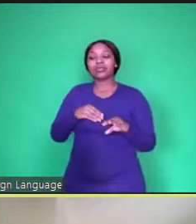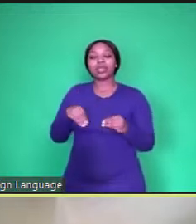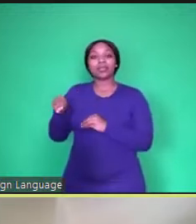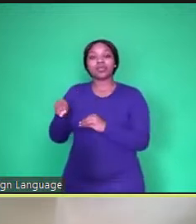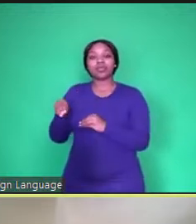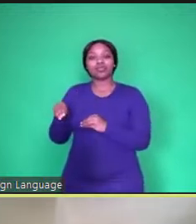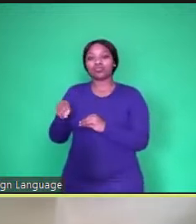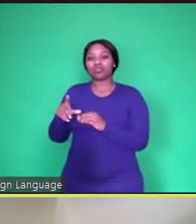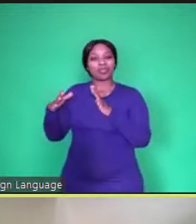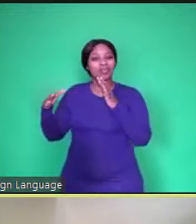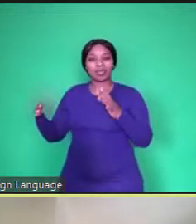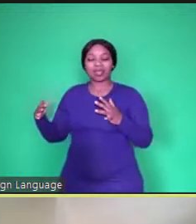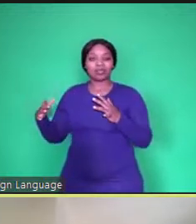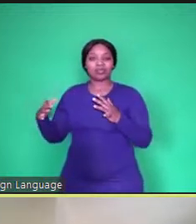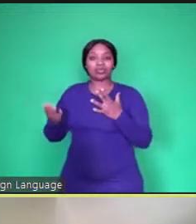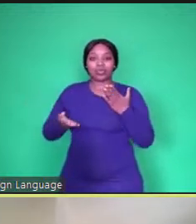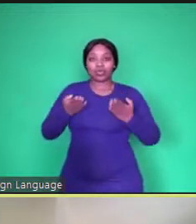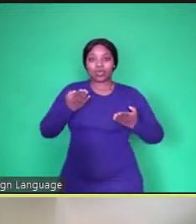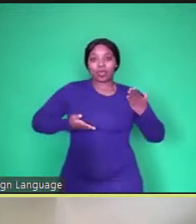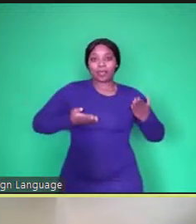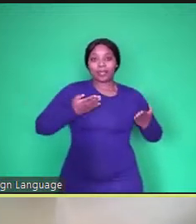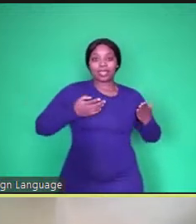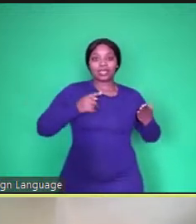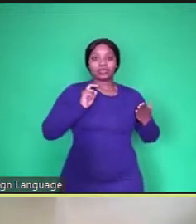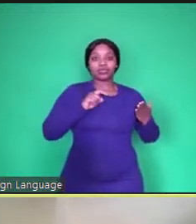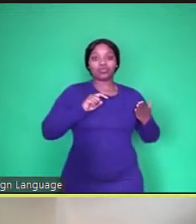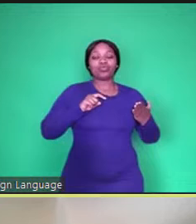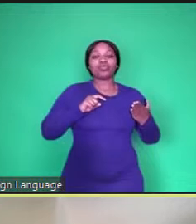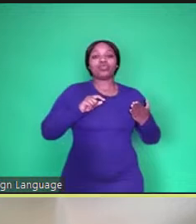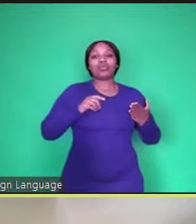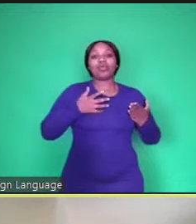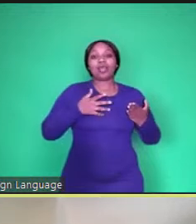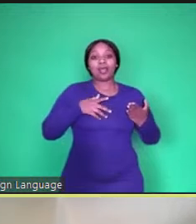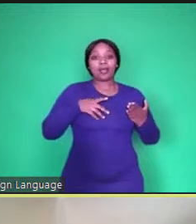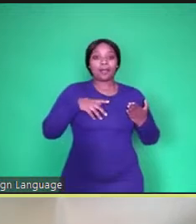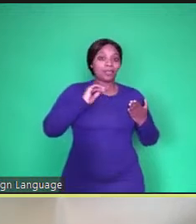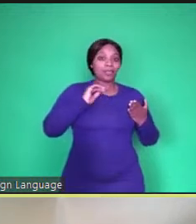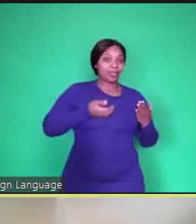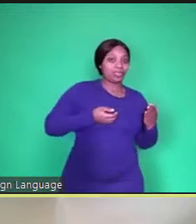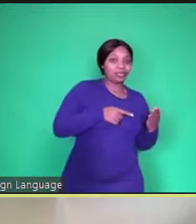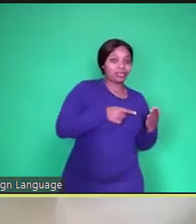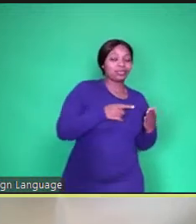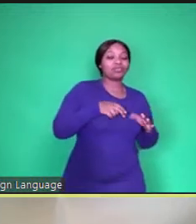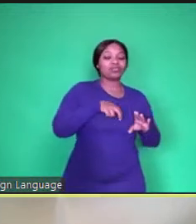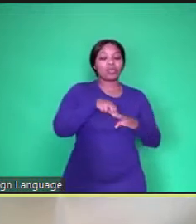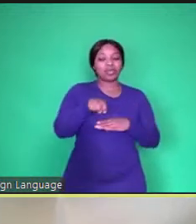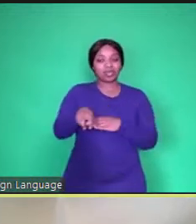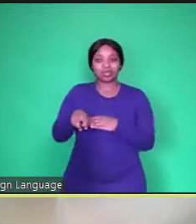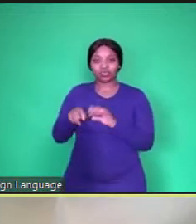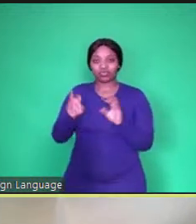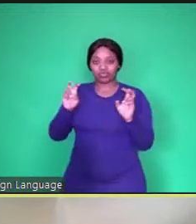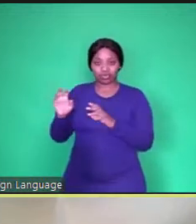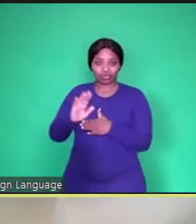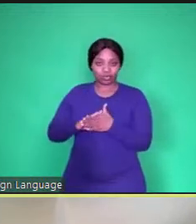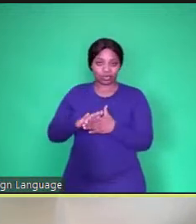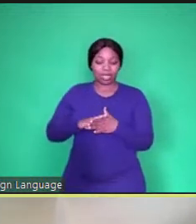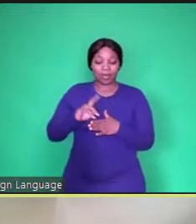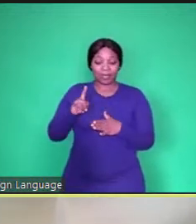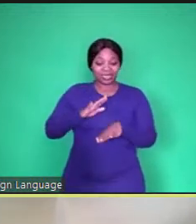much compared to males, if you talk of one episode of migration. But as time goes, like for